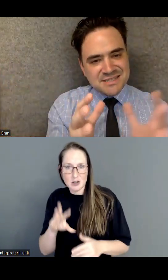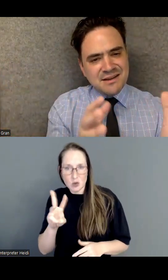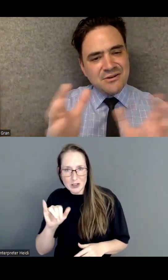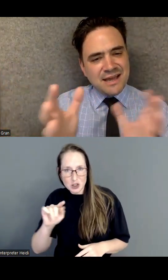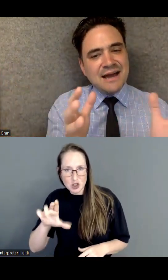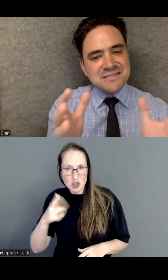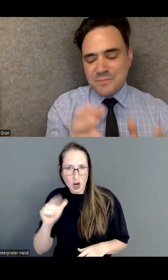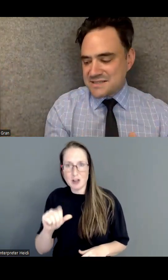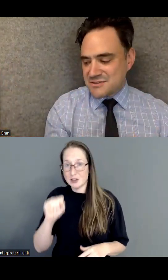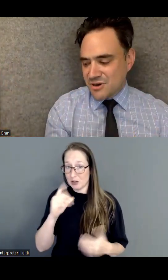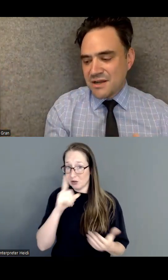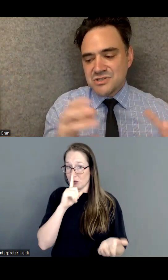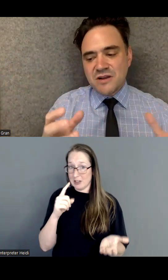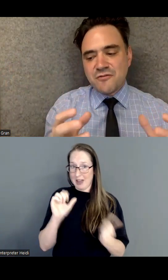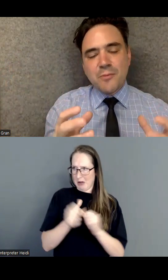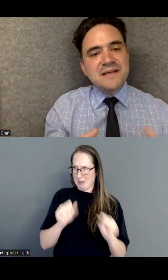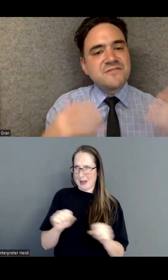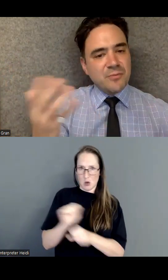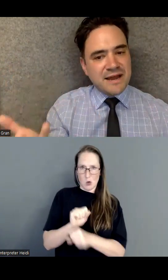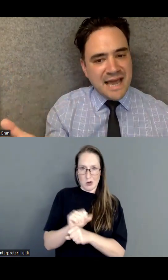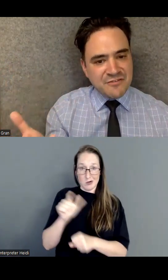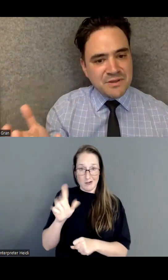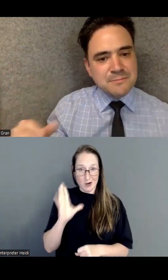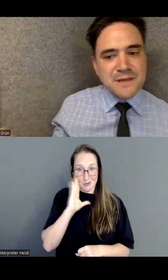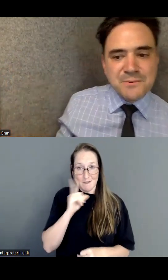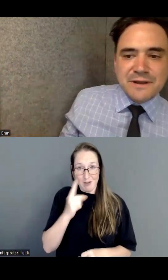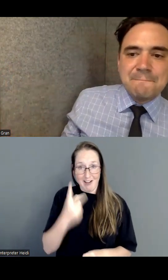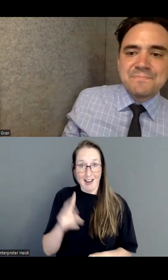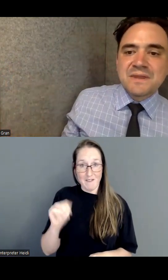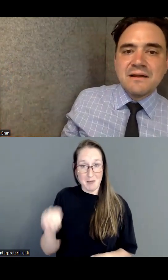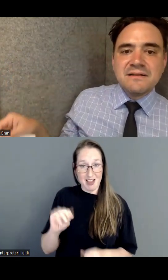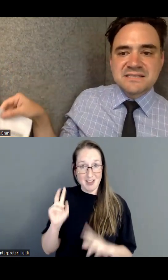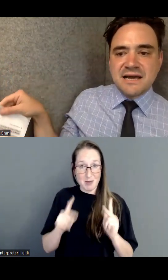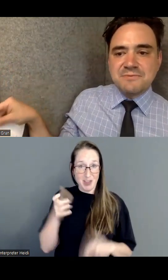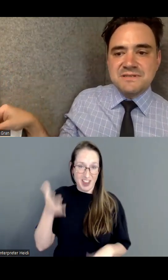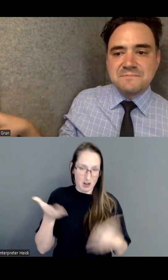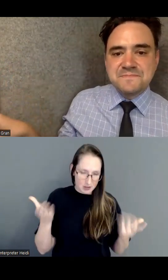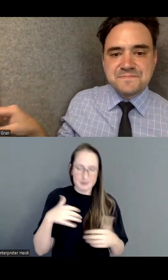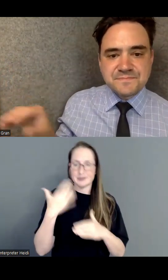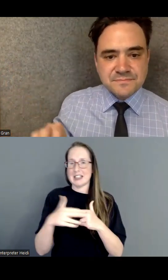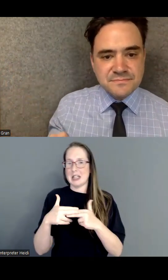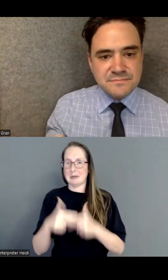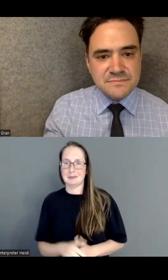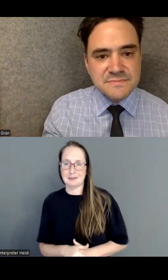in and say, okay, how does capacity work? 24 beds for about 500,000 people there. Next slide, please.